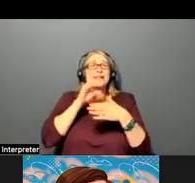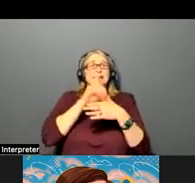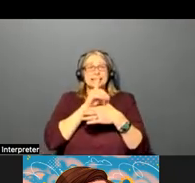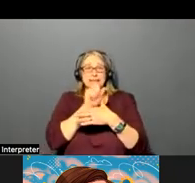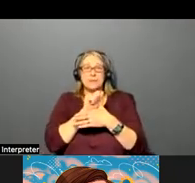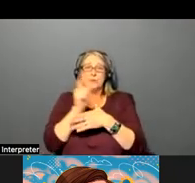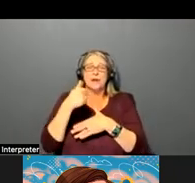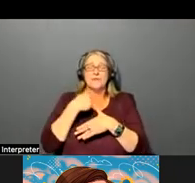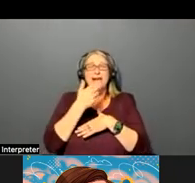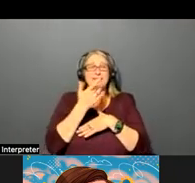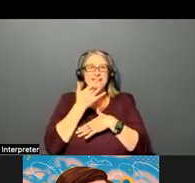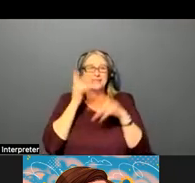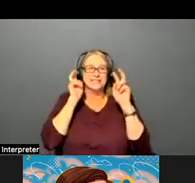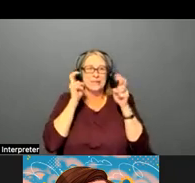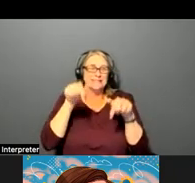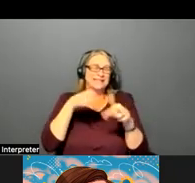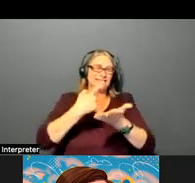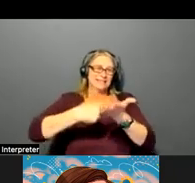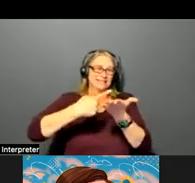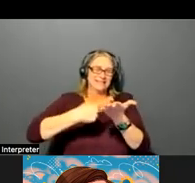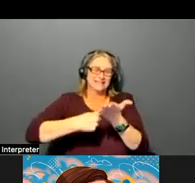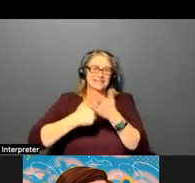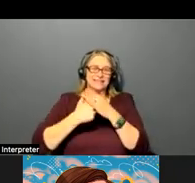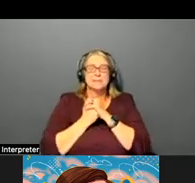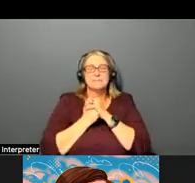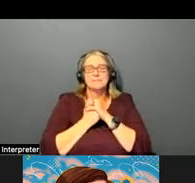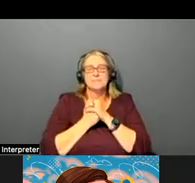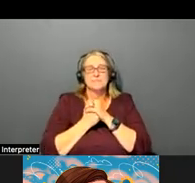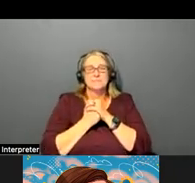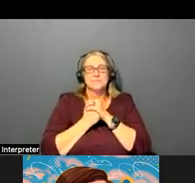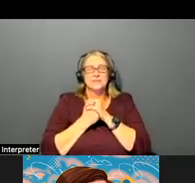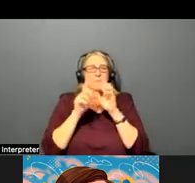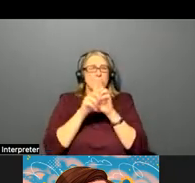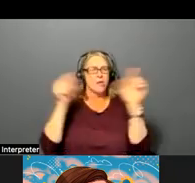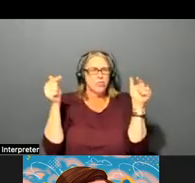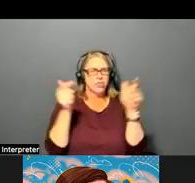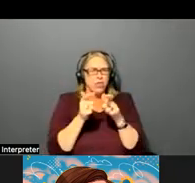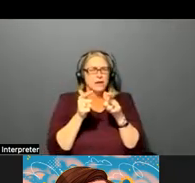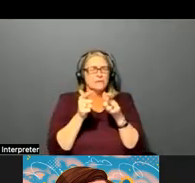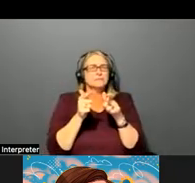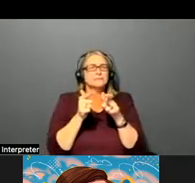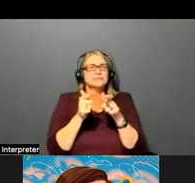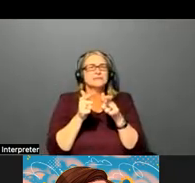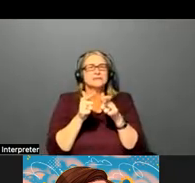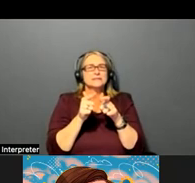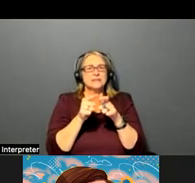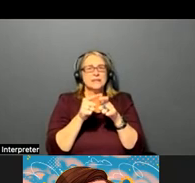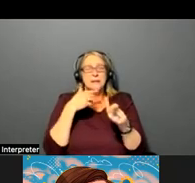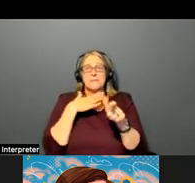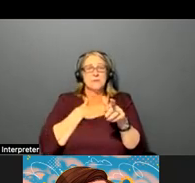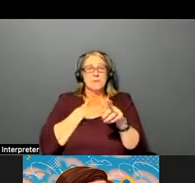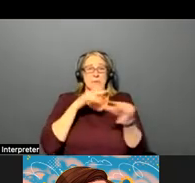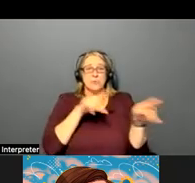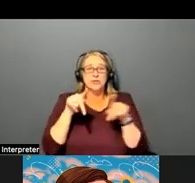of my favorite topics to talk about. And so, just to chop it down to a small slide of my proportion of